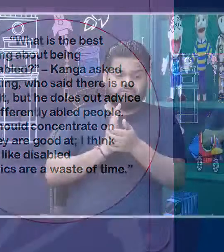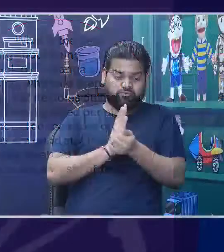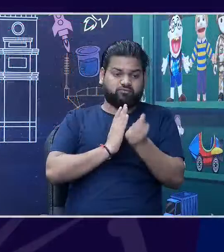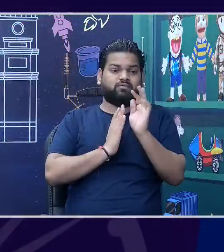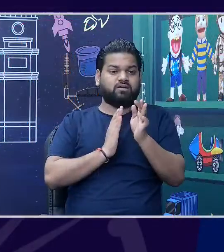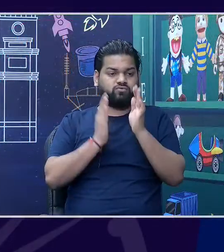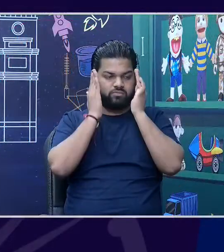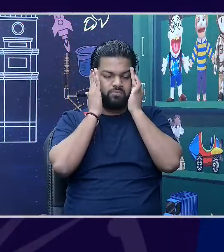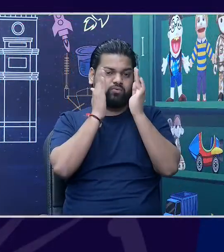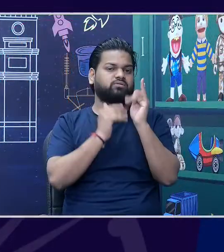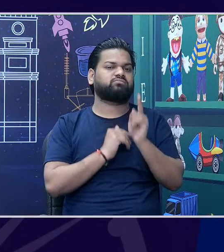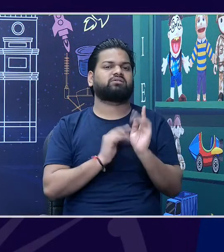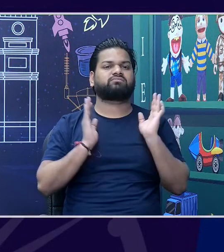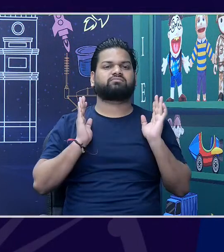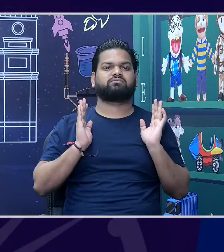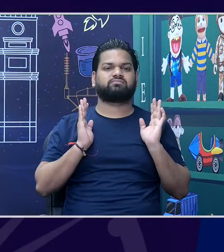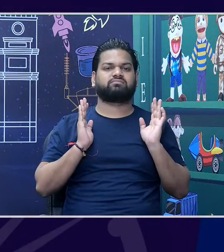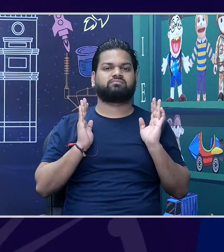Okay.